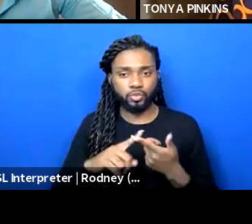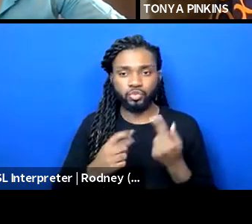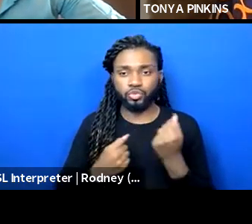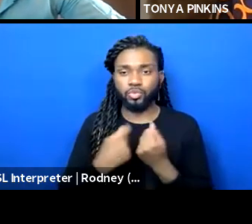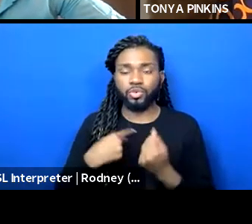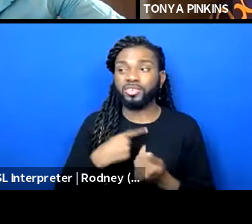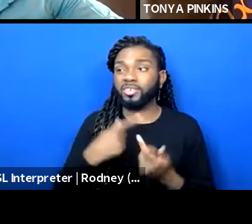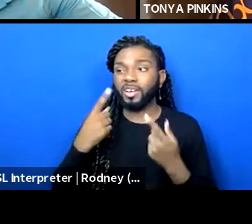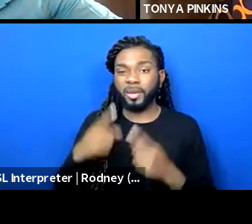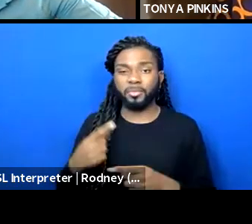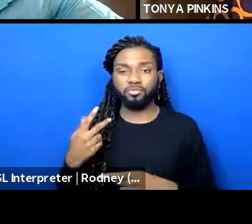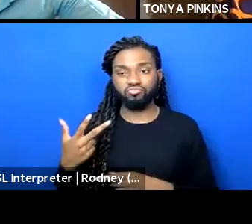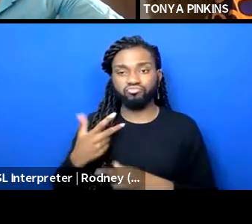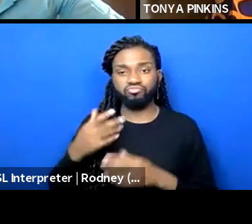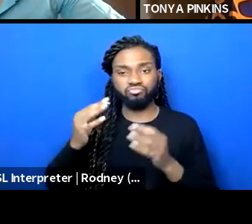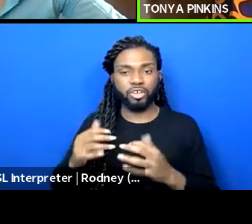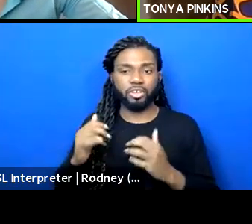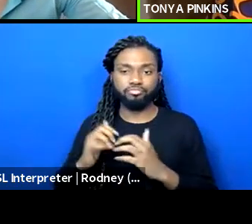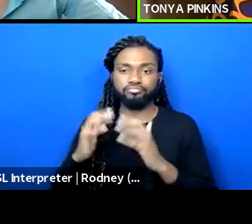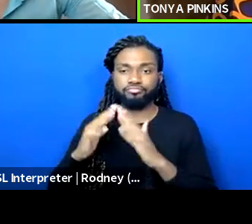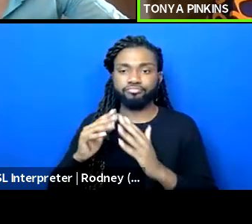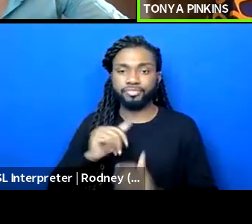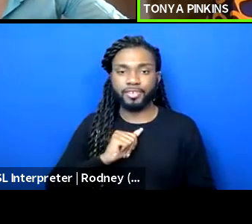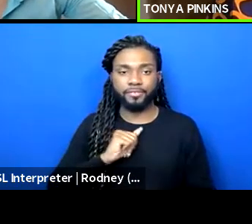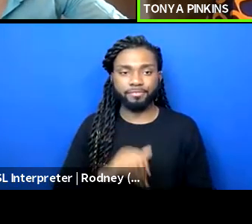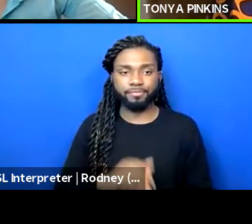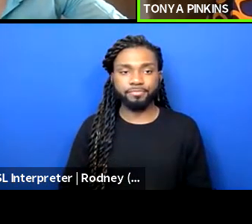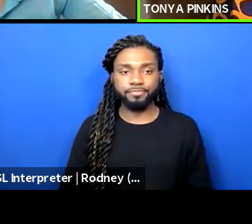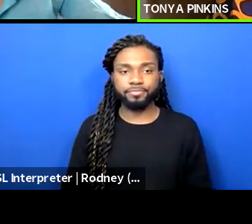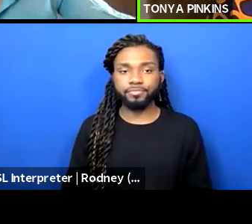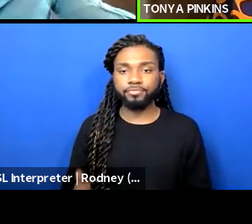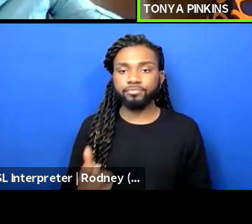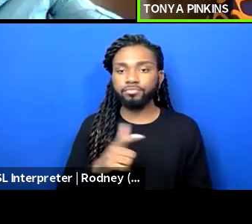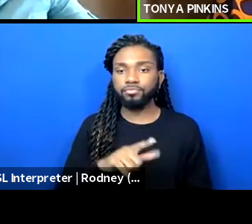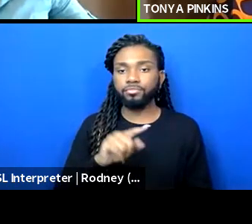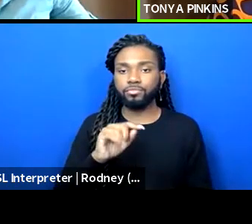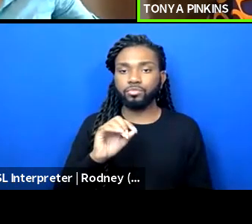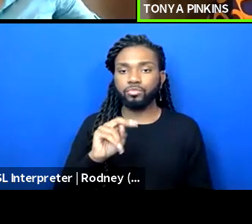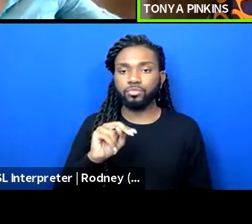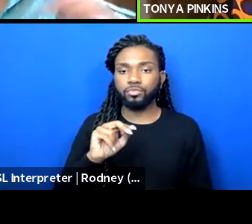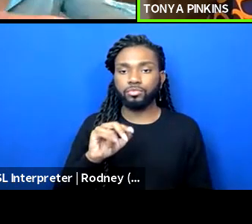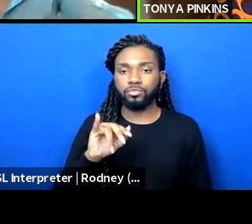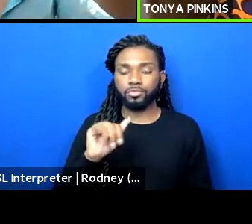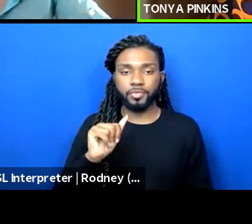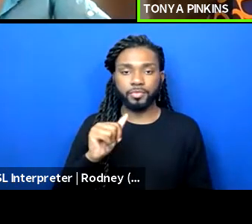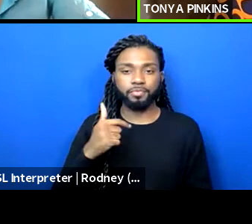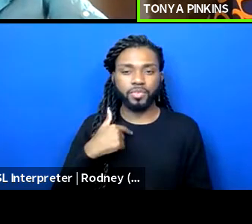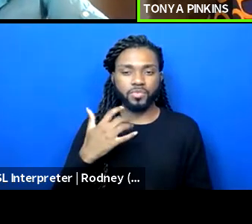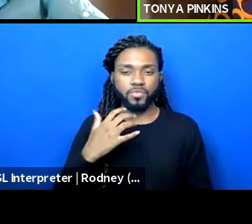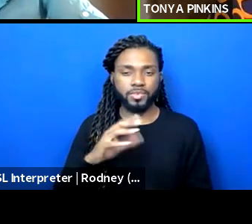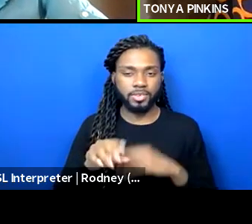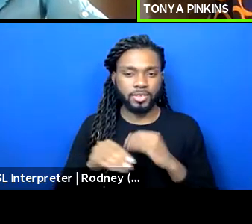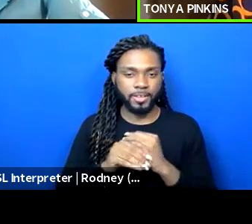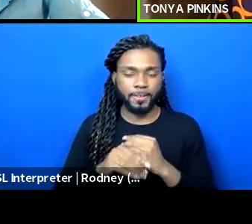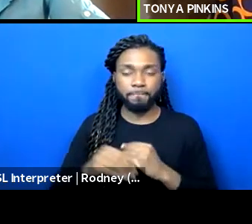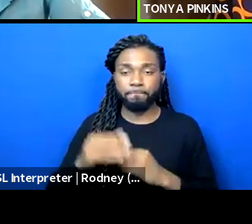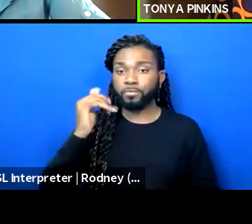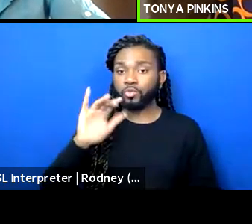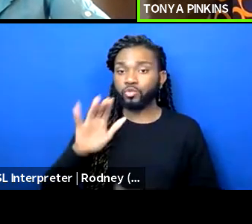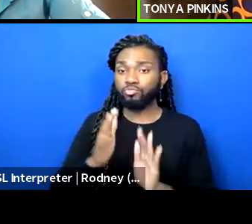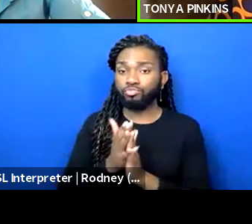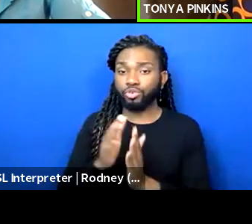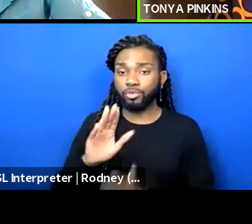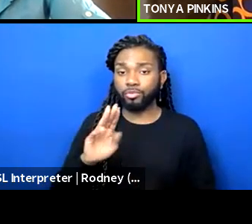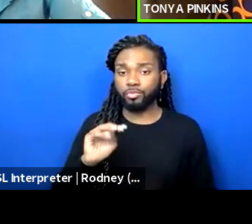Garlia. So. And I want to jump on that because in your book, Monica, you